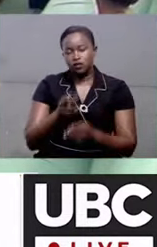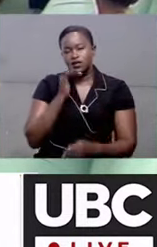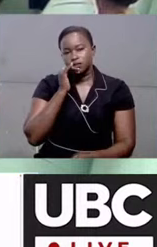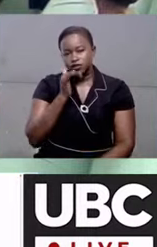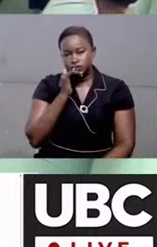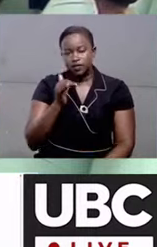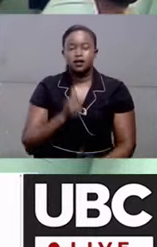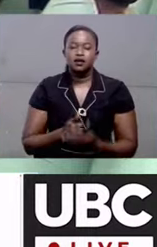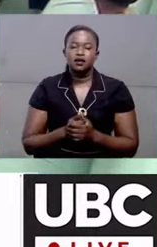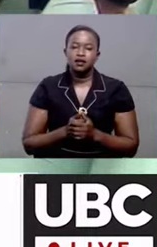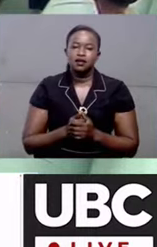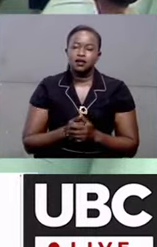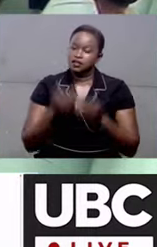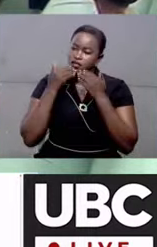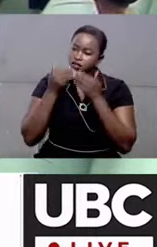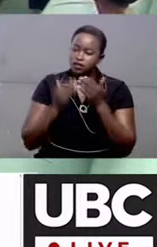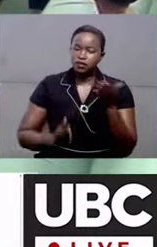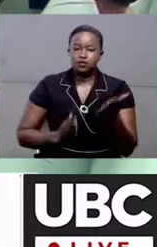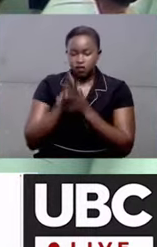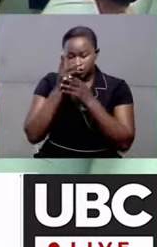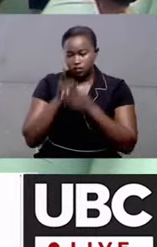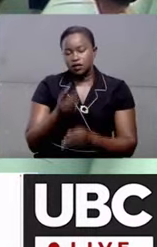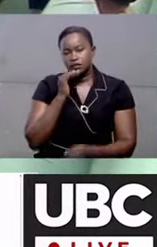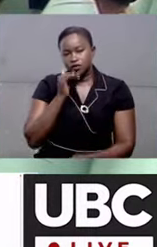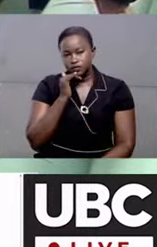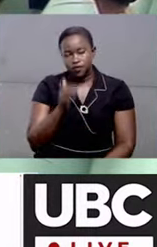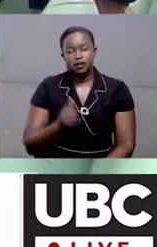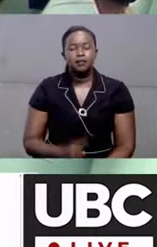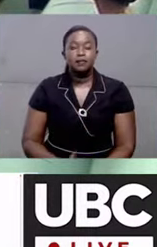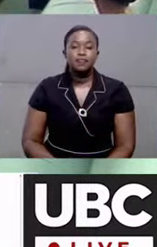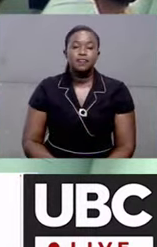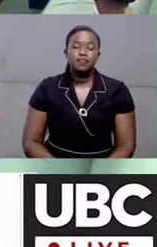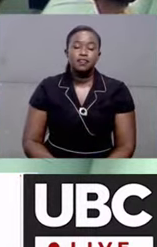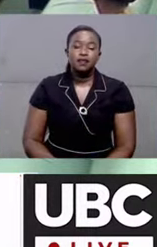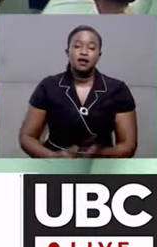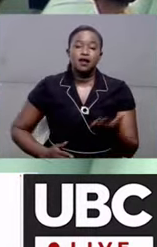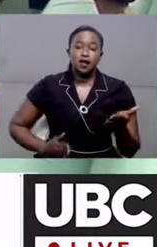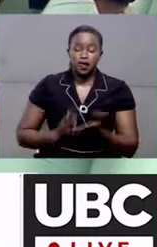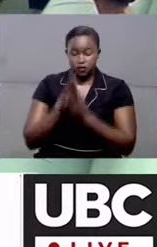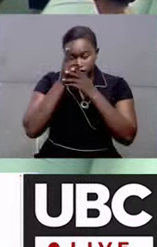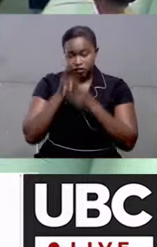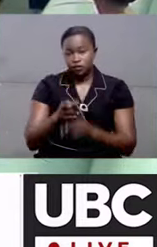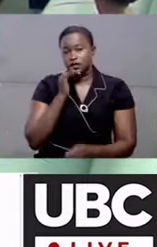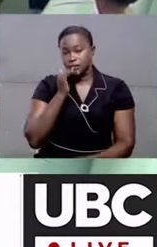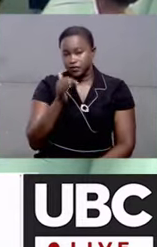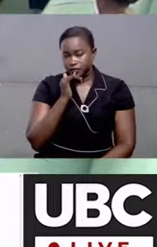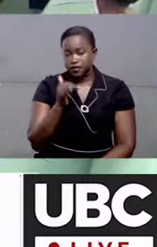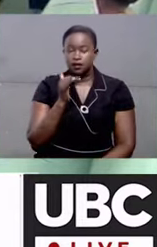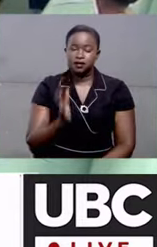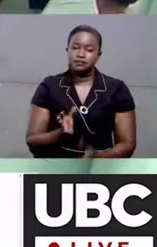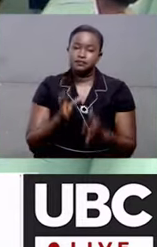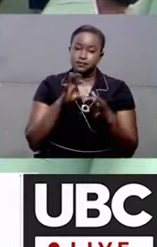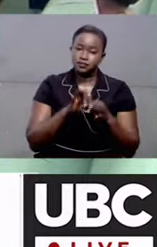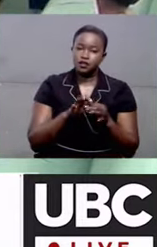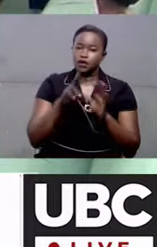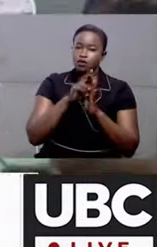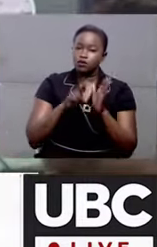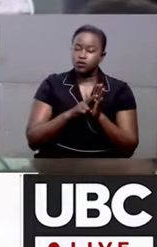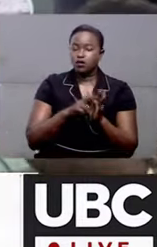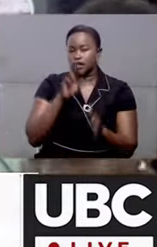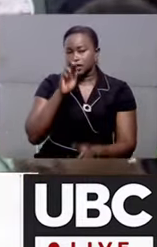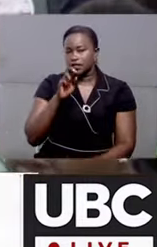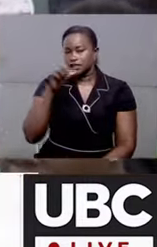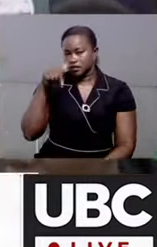Thank you, Right Honourable Speaker. Right Honourable Speaker, pursuant to Rule